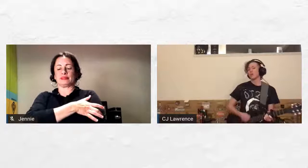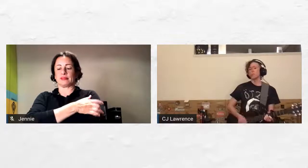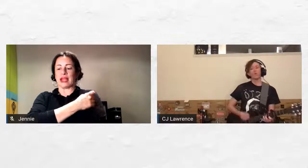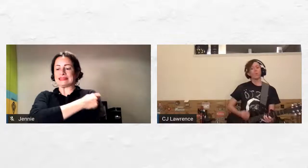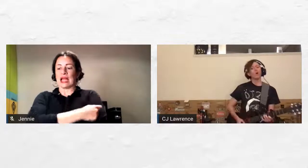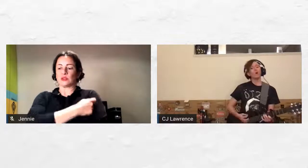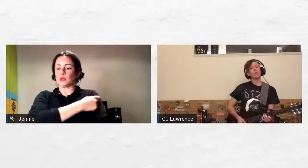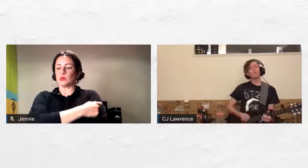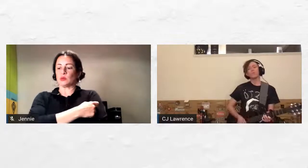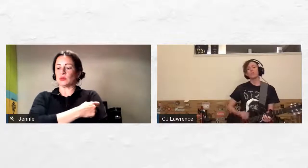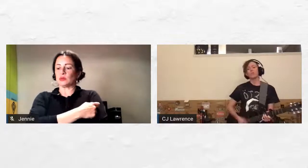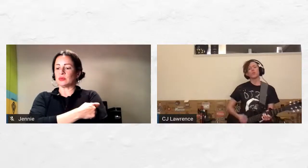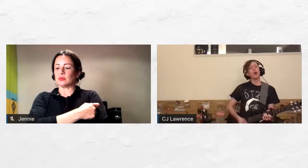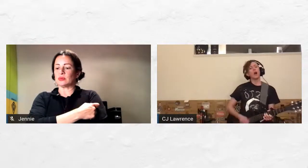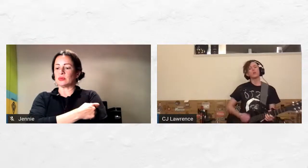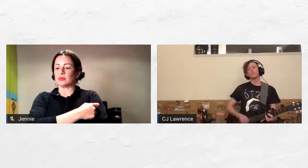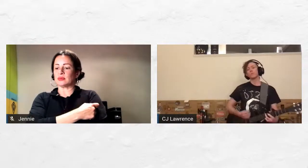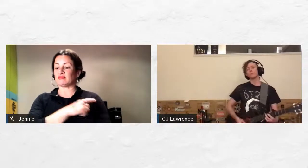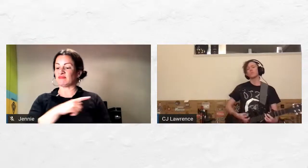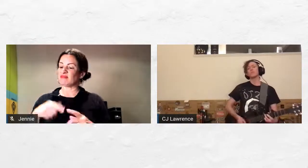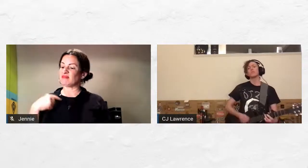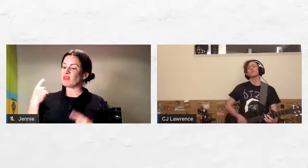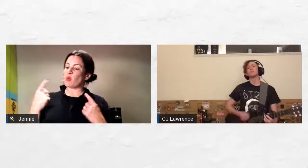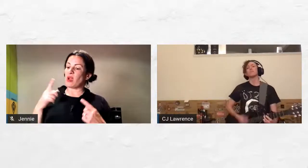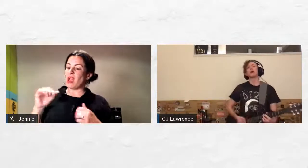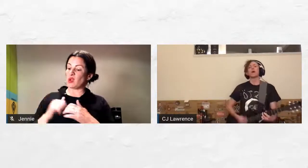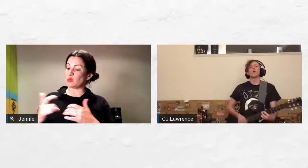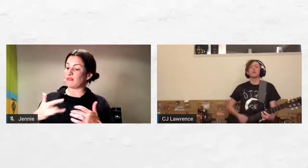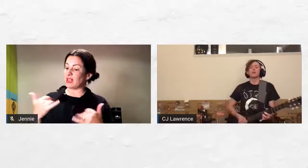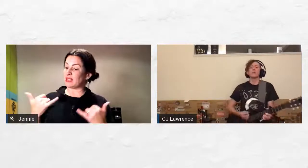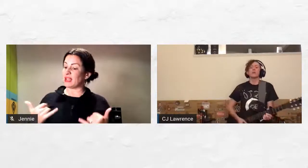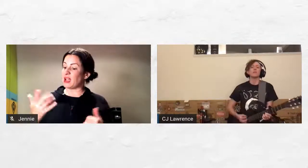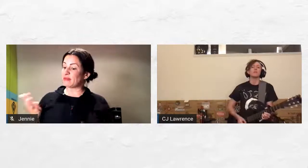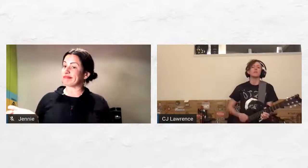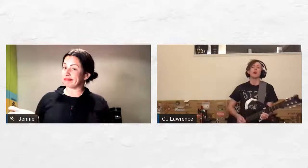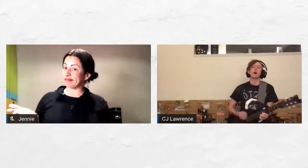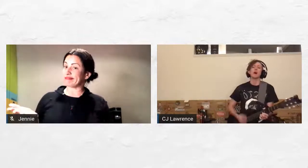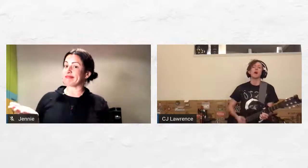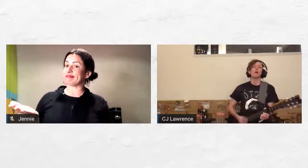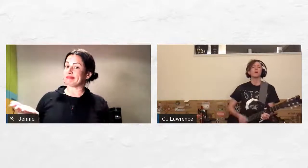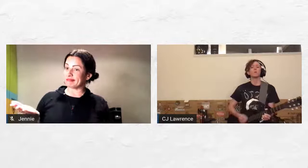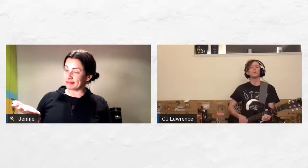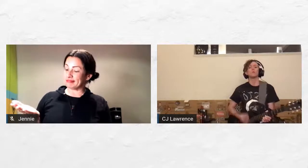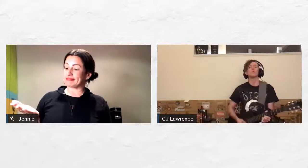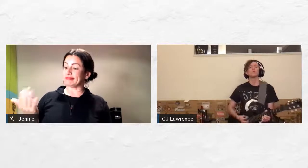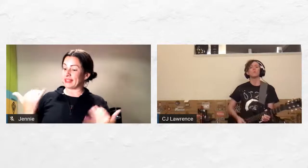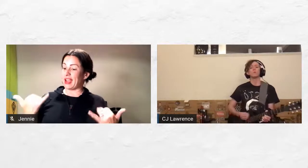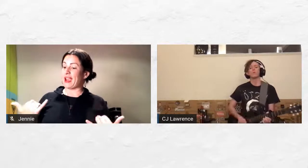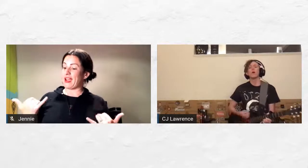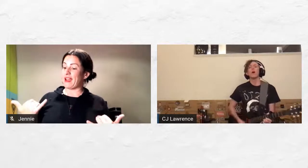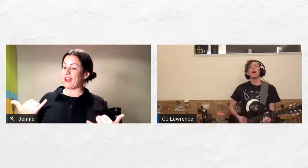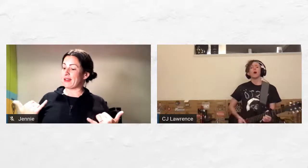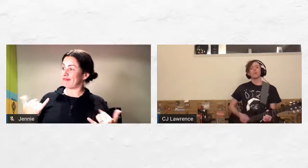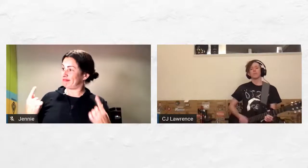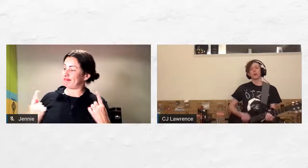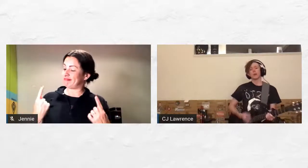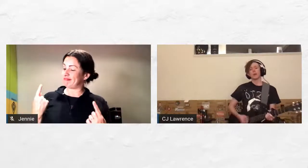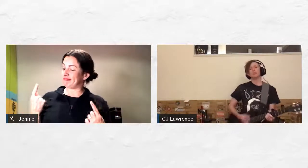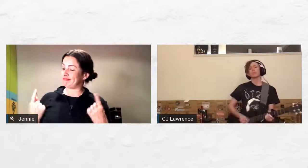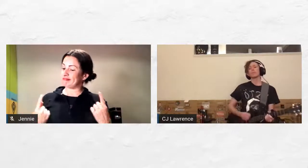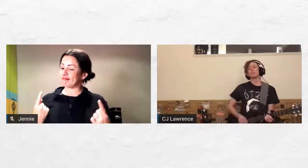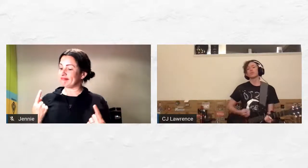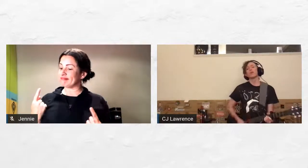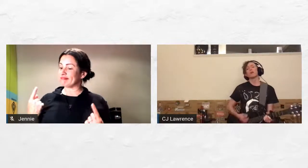Can't help but wonder how you feel about it now. I've